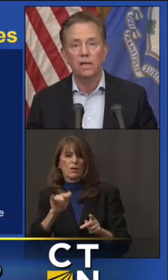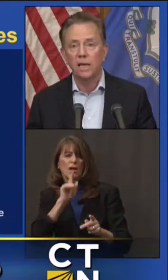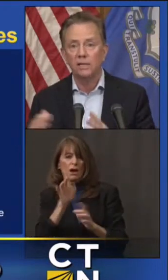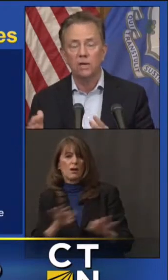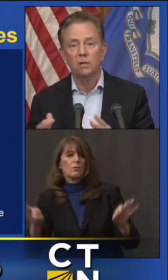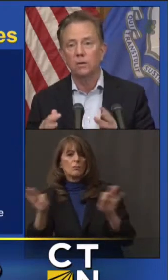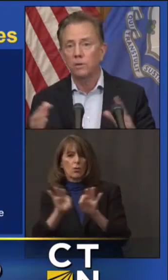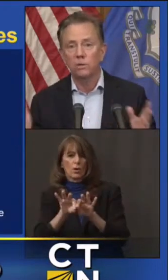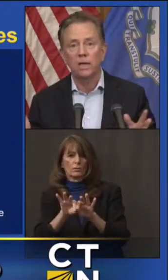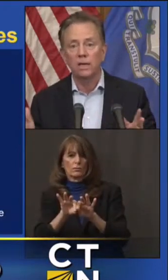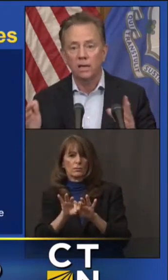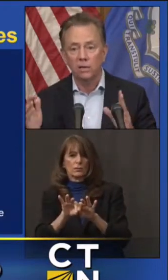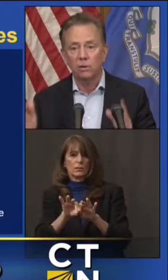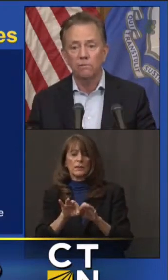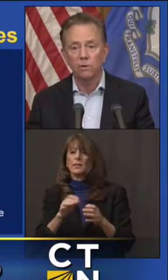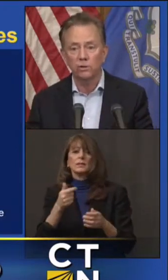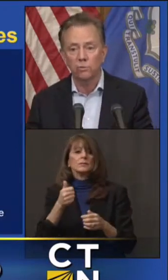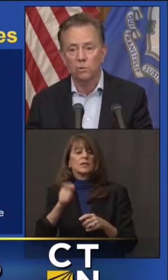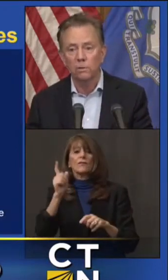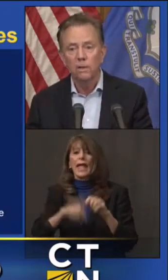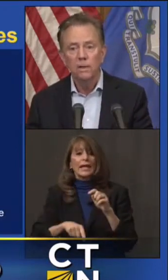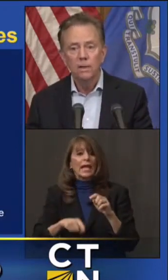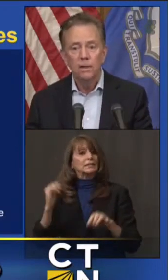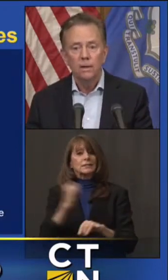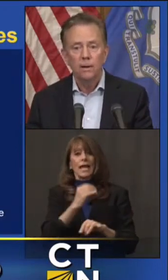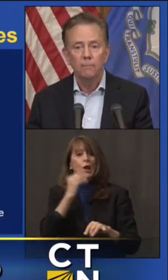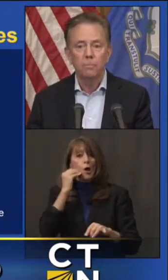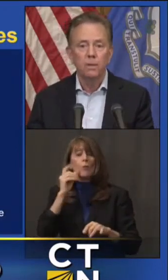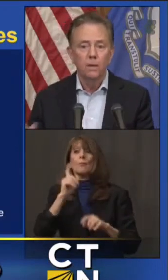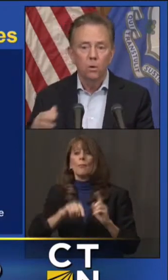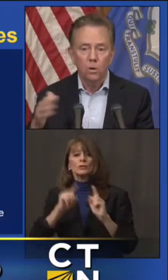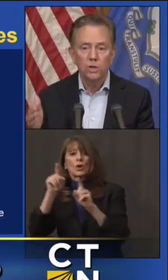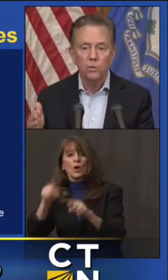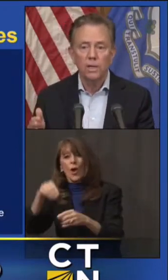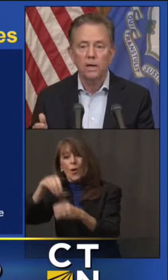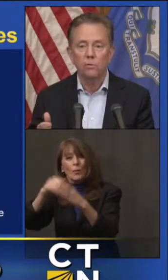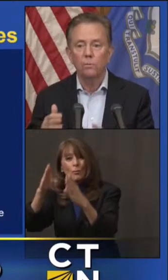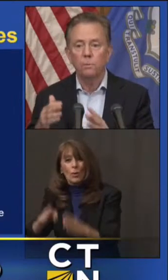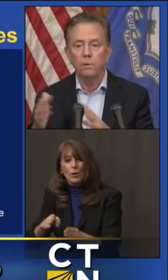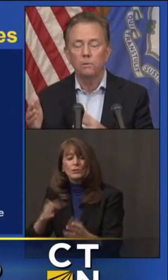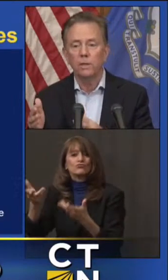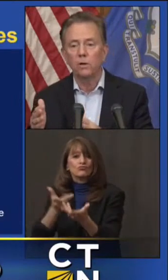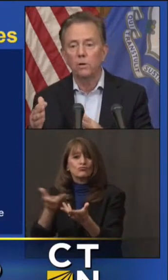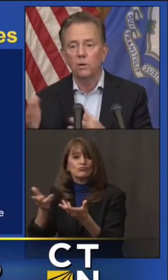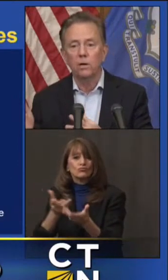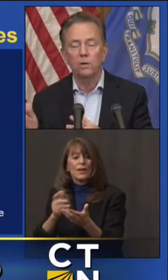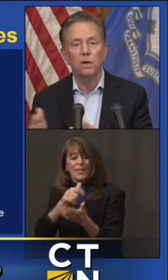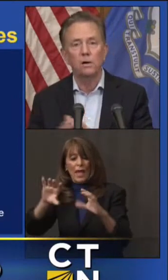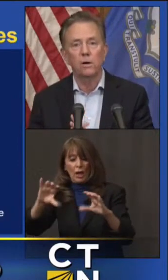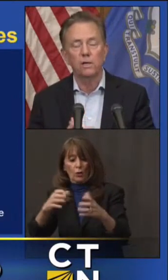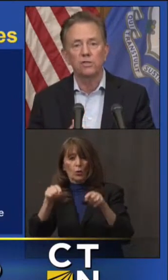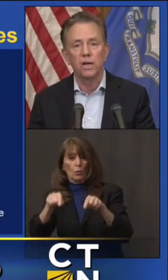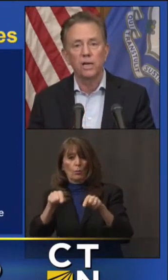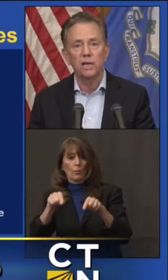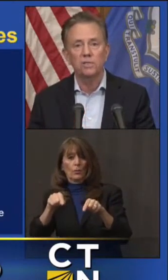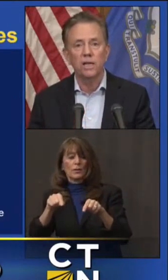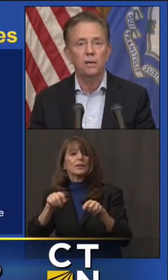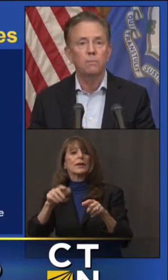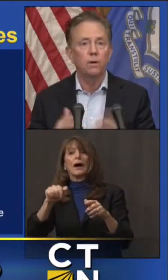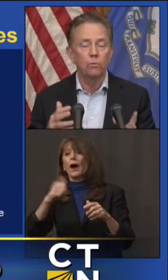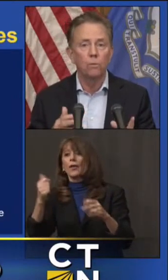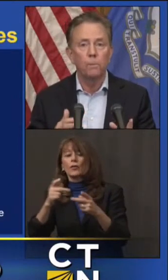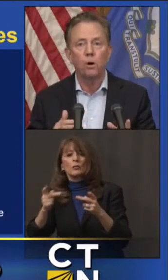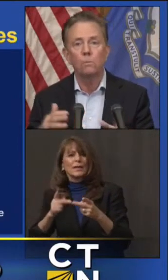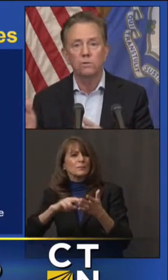They can't telecommute. They can't go virtual. Also in that group are what they call other congregate settings. That